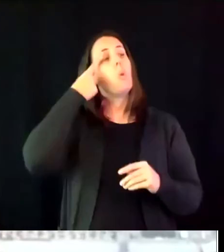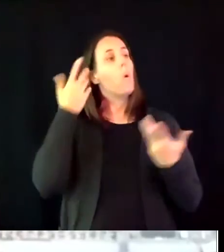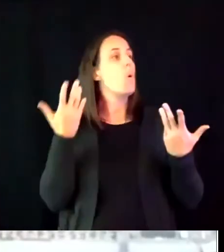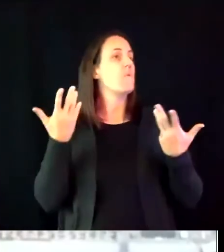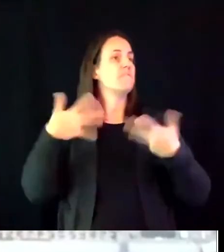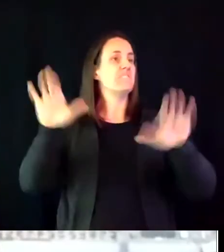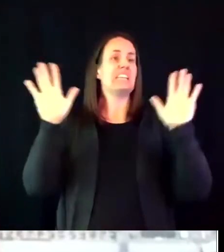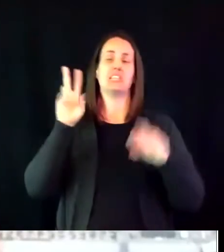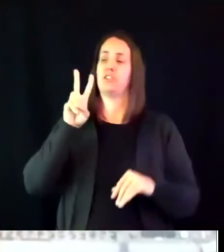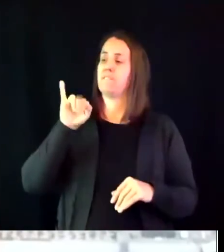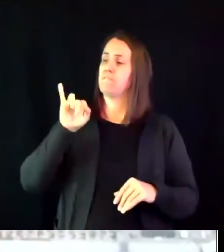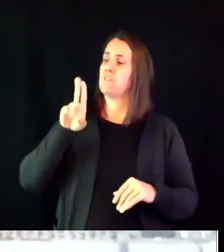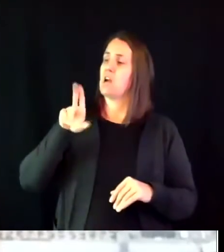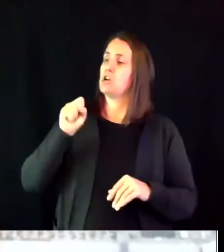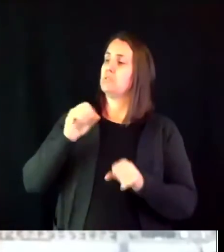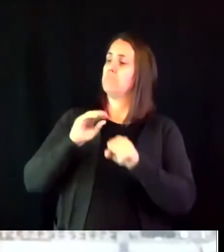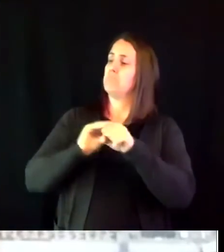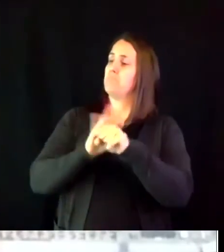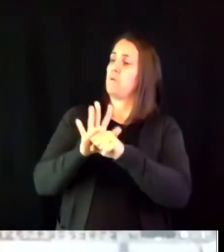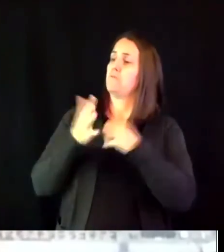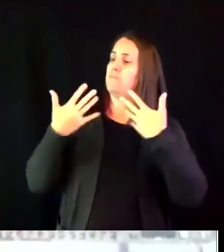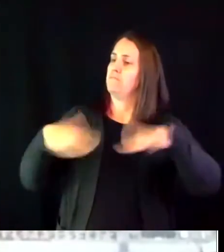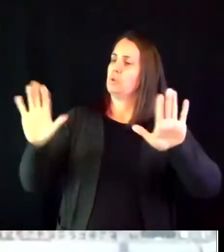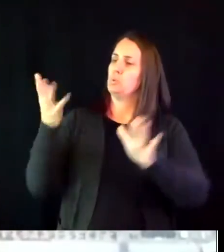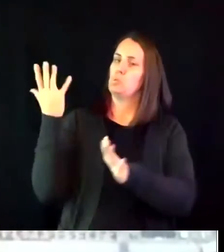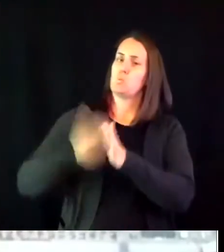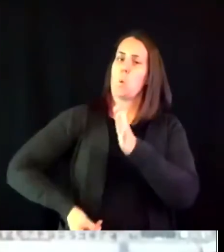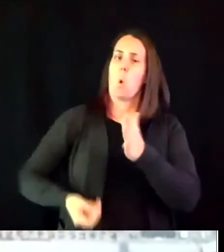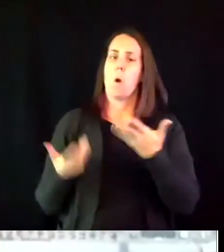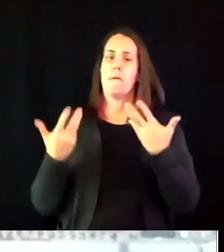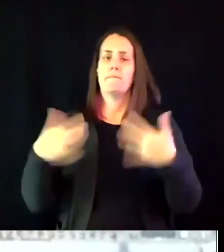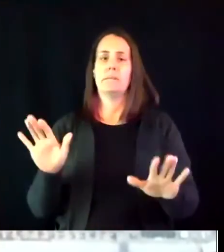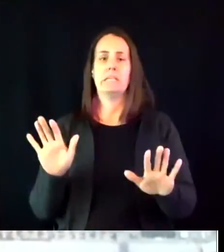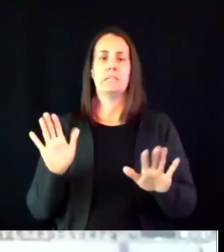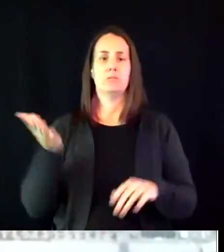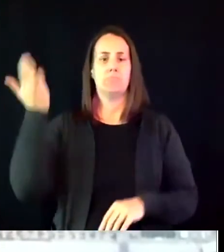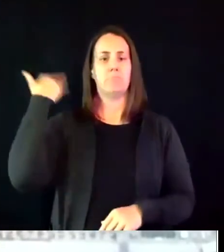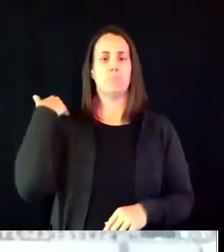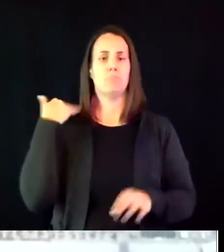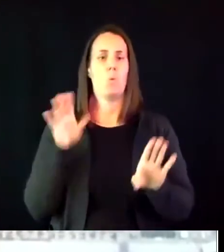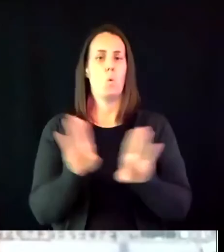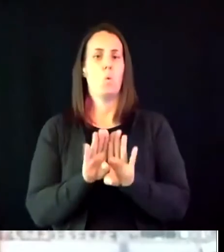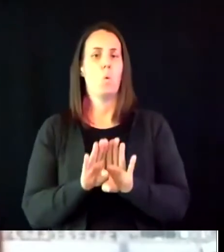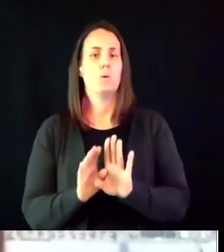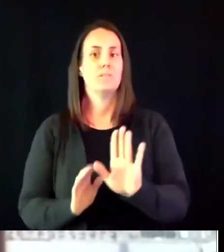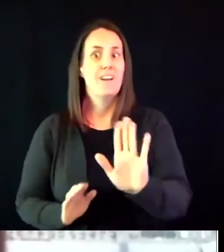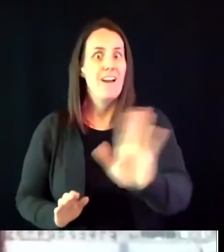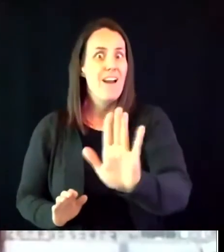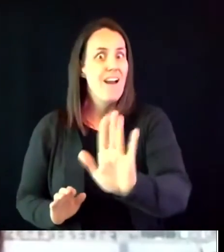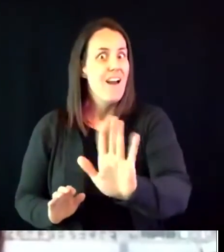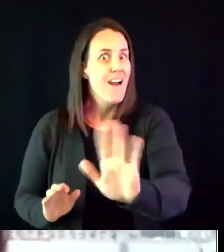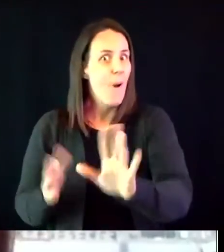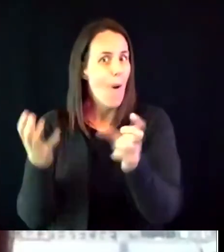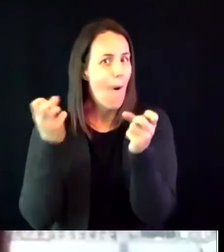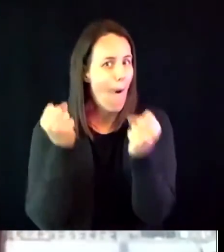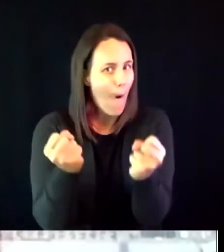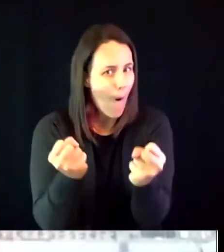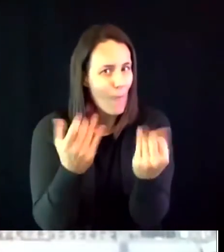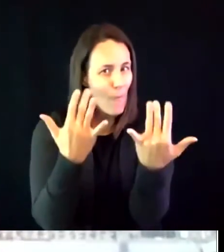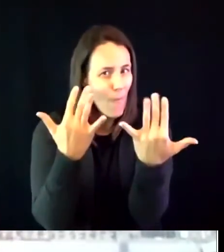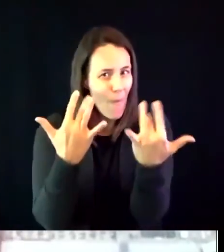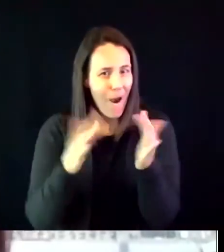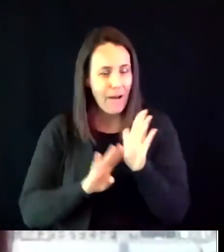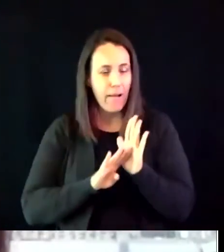of Wisconsin said, we're not so sure of that. We want to make sure that we rely on public health and scientific